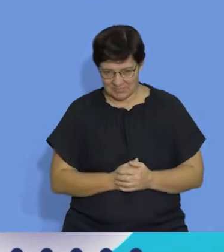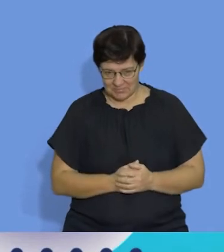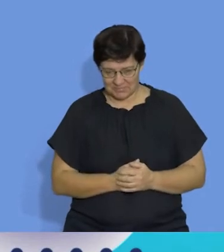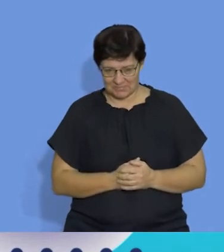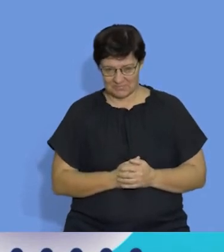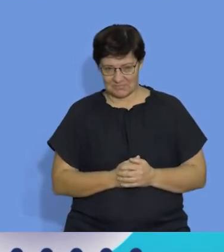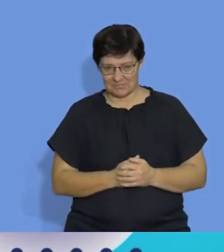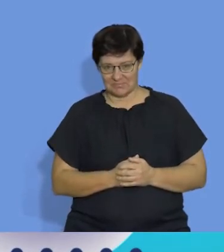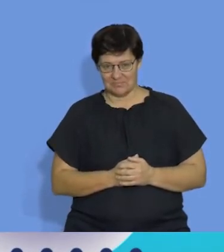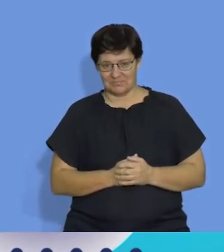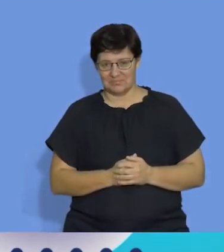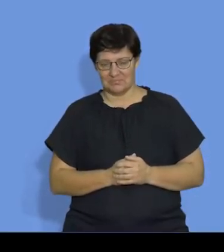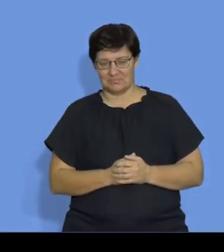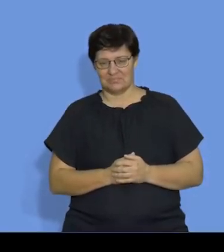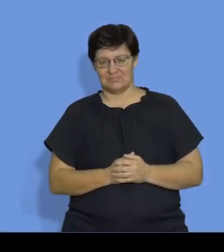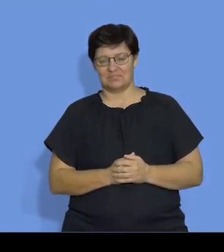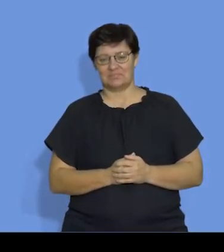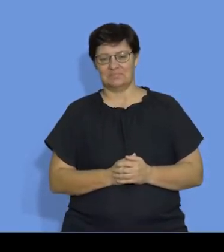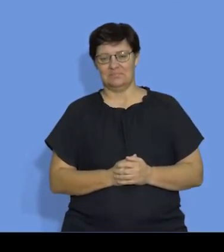reactions, right?